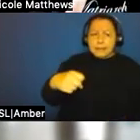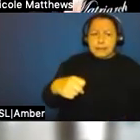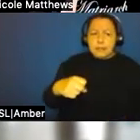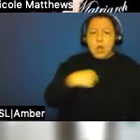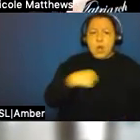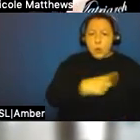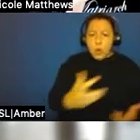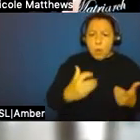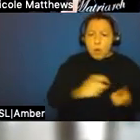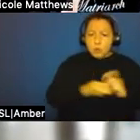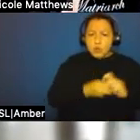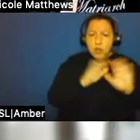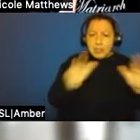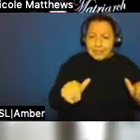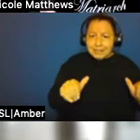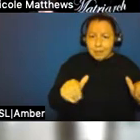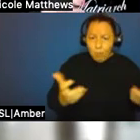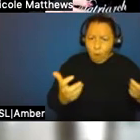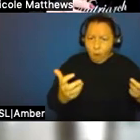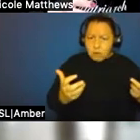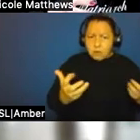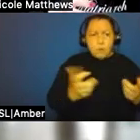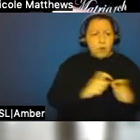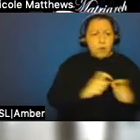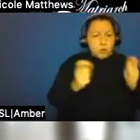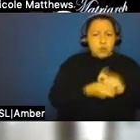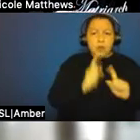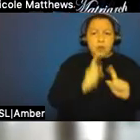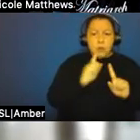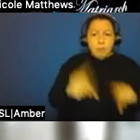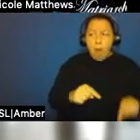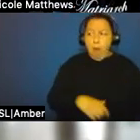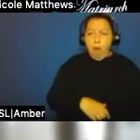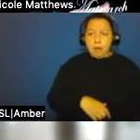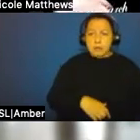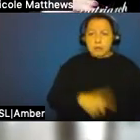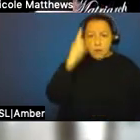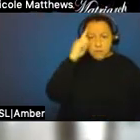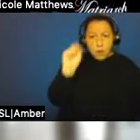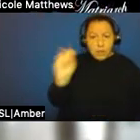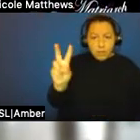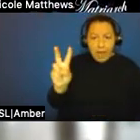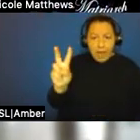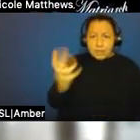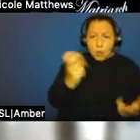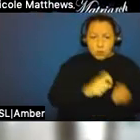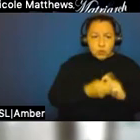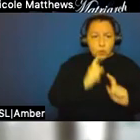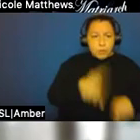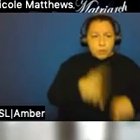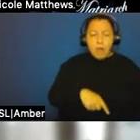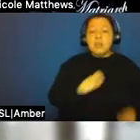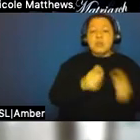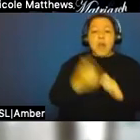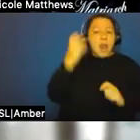systems, to change the responses to sexual violence, to change the world that allows sexual violence